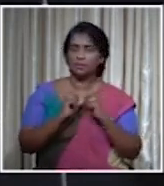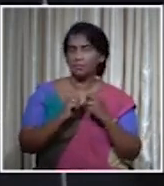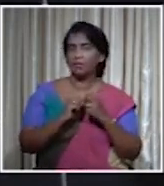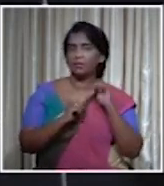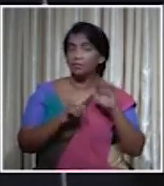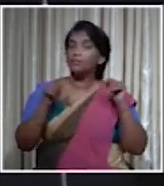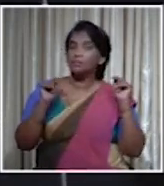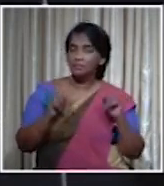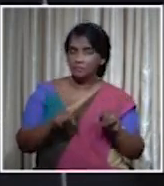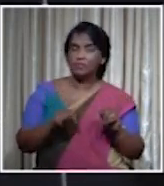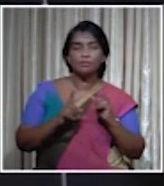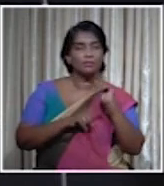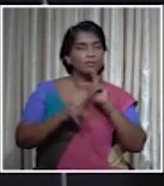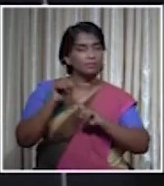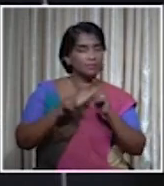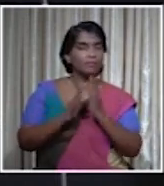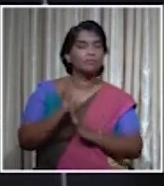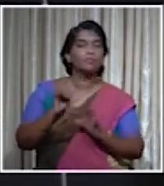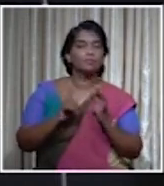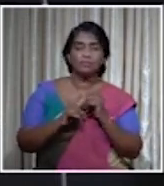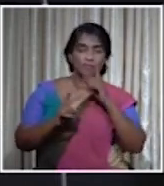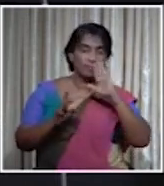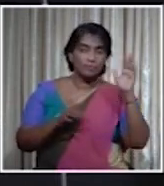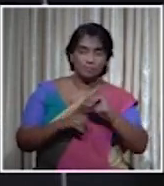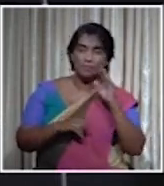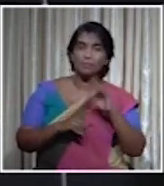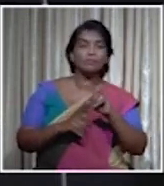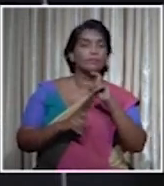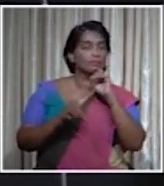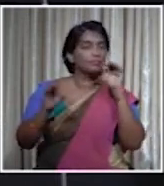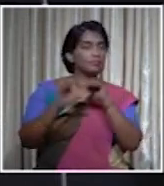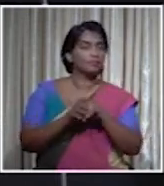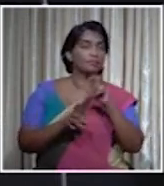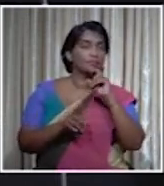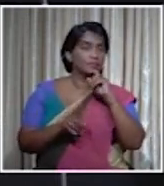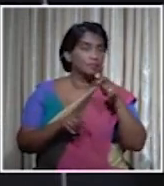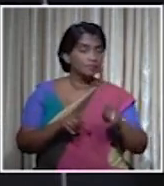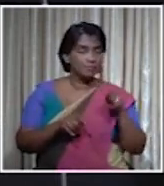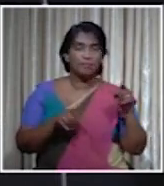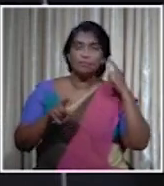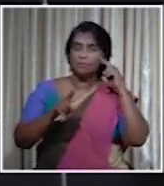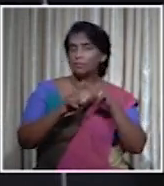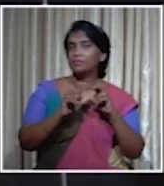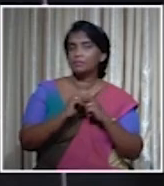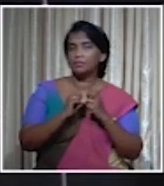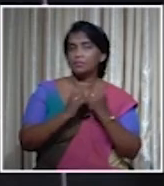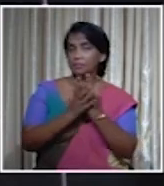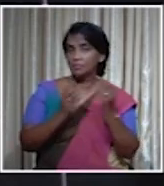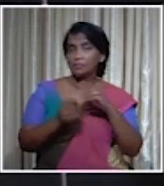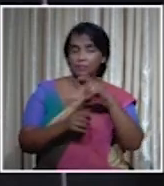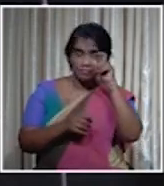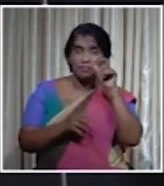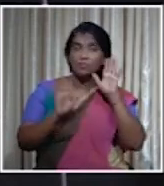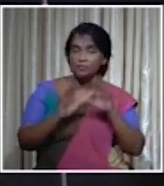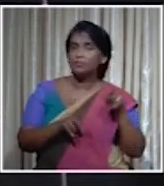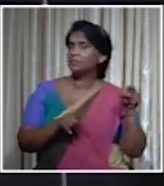parliament in order to see whether some damages could be awarded. That be that as it may, now this has become a common practice. Now we